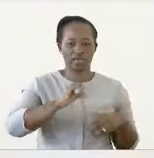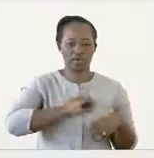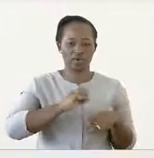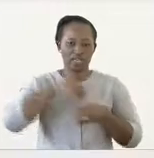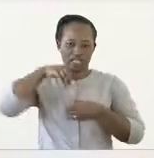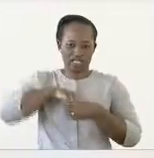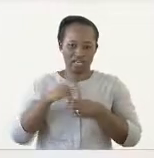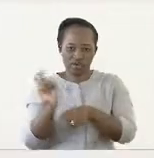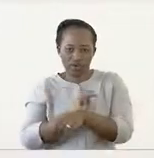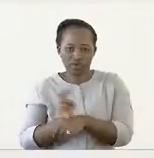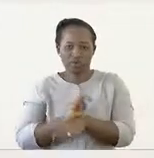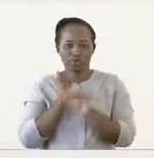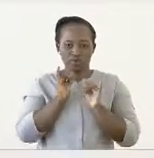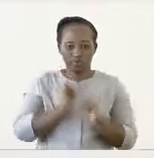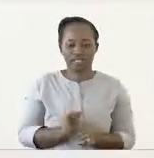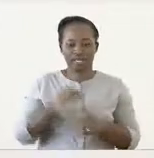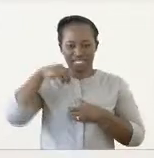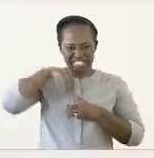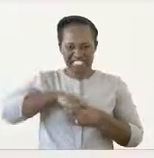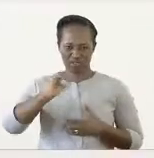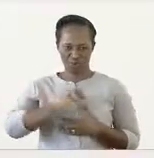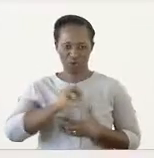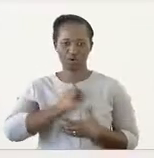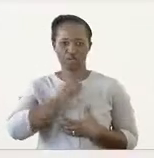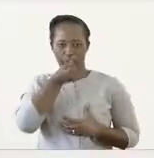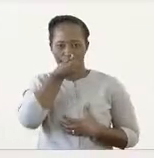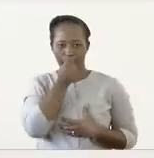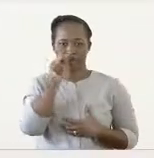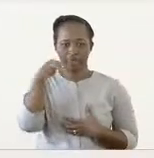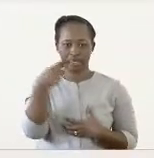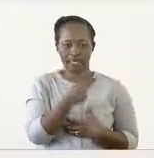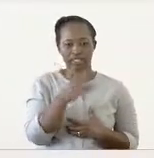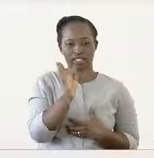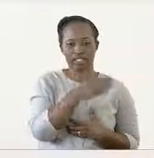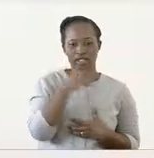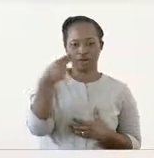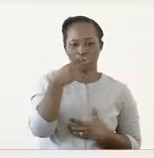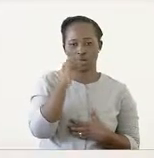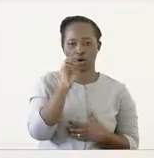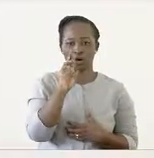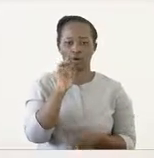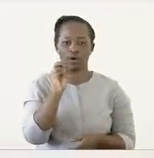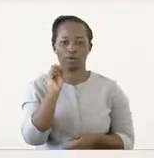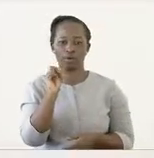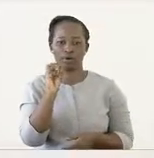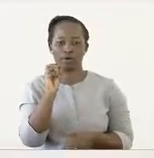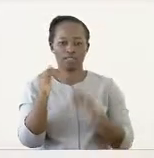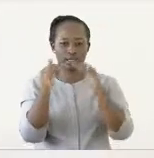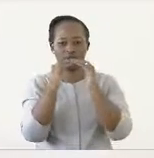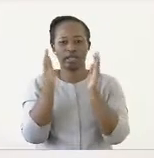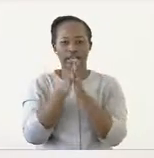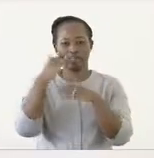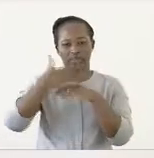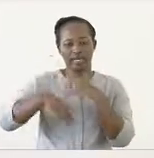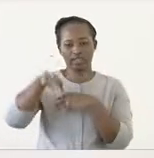temperature, pH, I mentioned it, hormones, hormones levels, and even blood sugar. So all these things has to